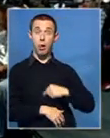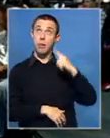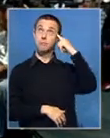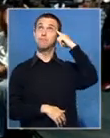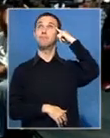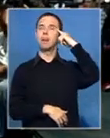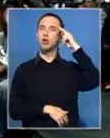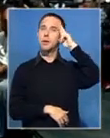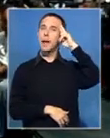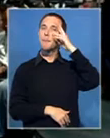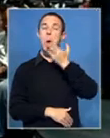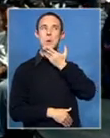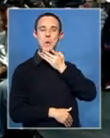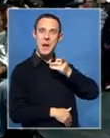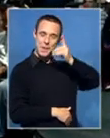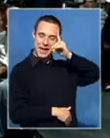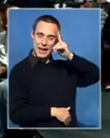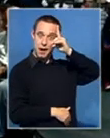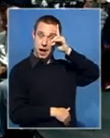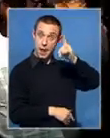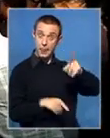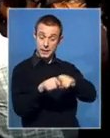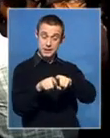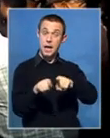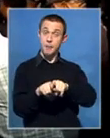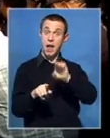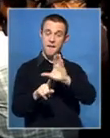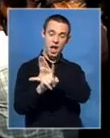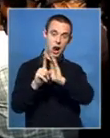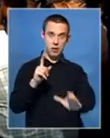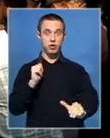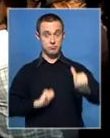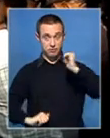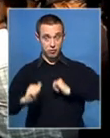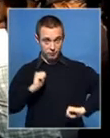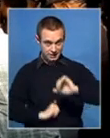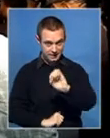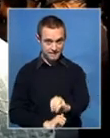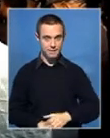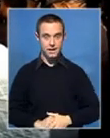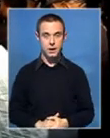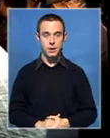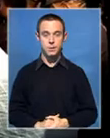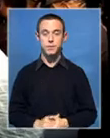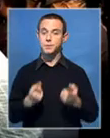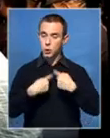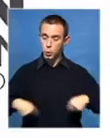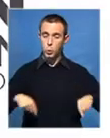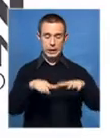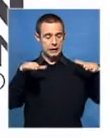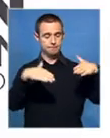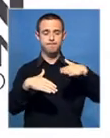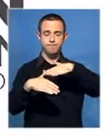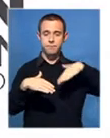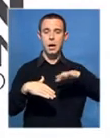And an event to resonate with the who's who of South African culture as well. We as a people, we have to stick together and just come